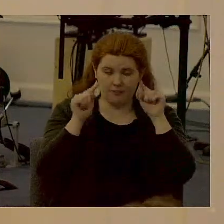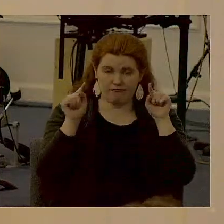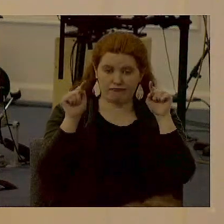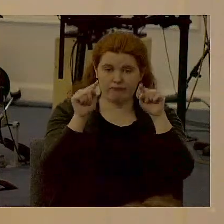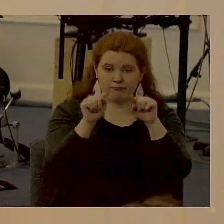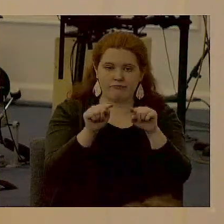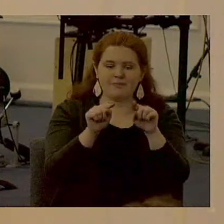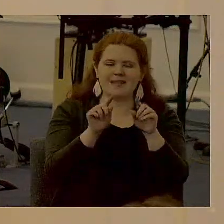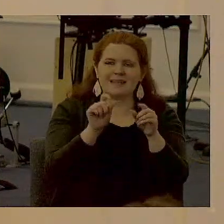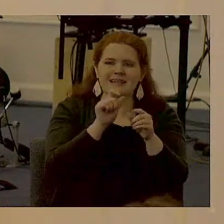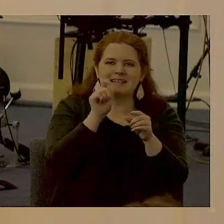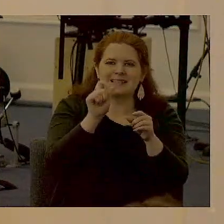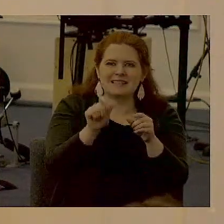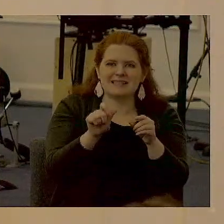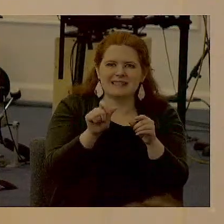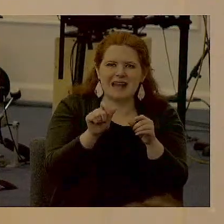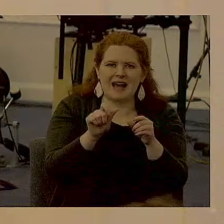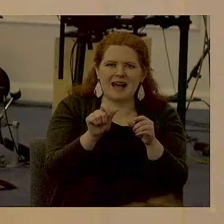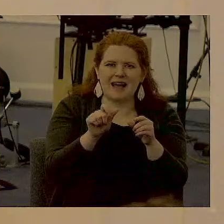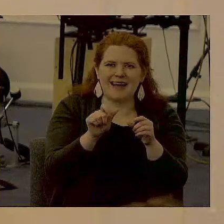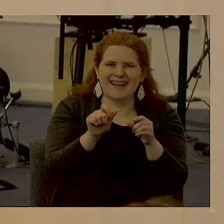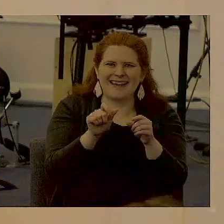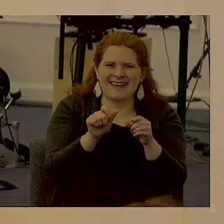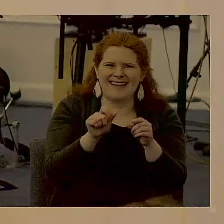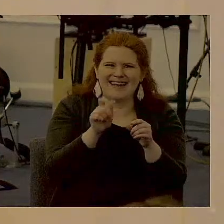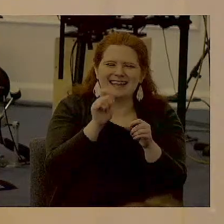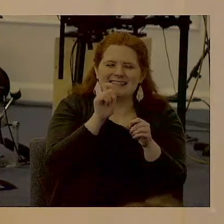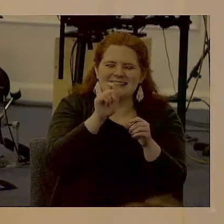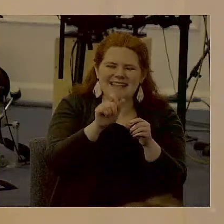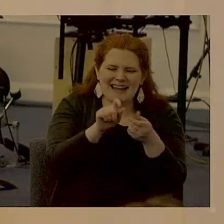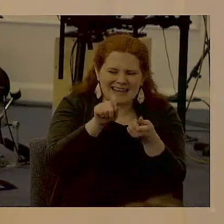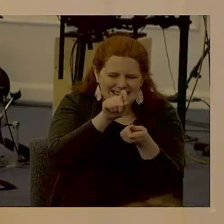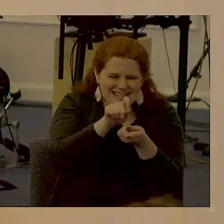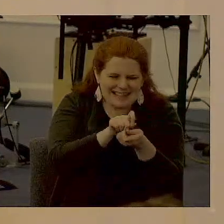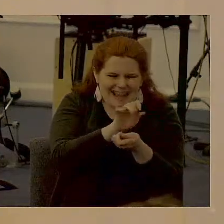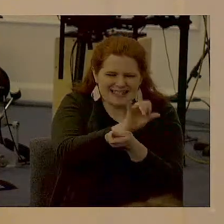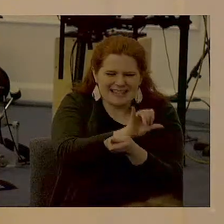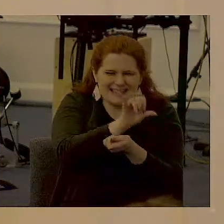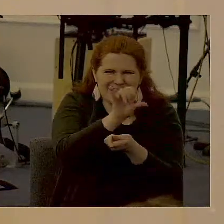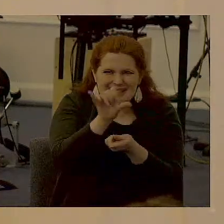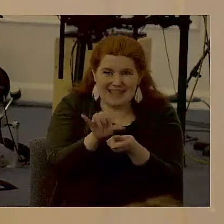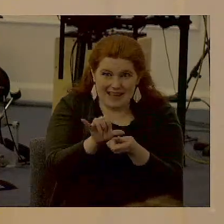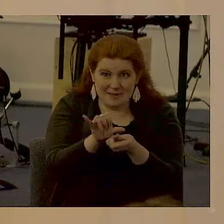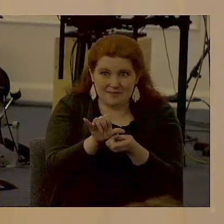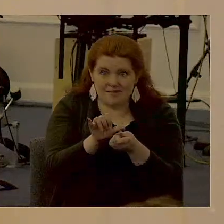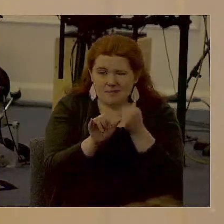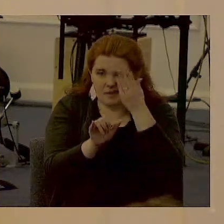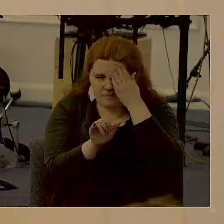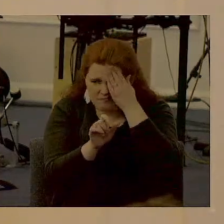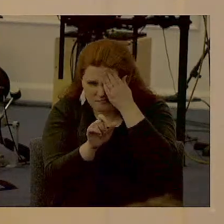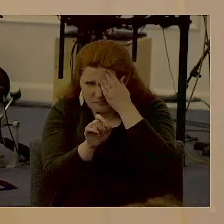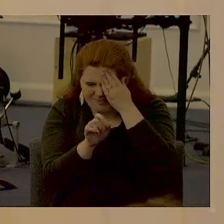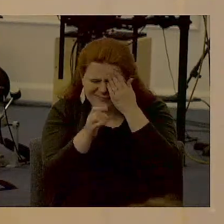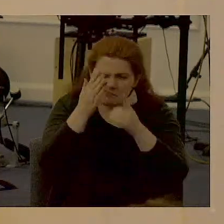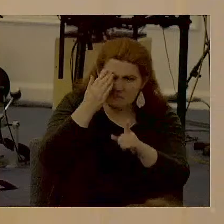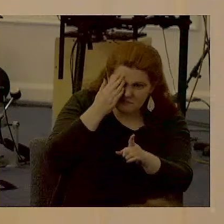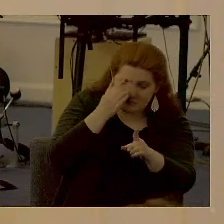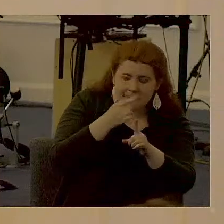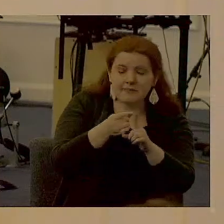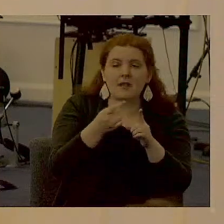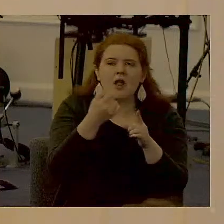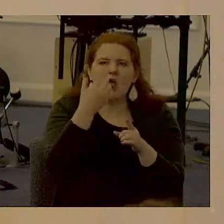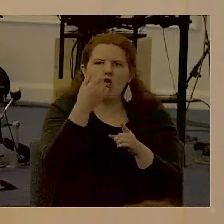giving you an exact copy of the same image, but that each eye is offering a